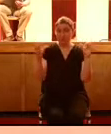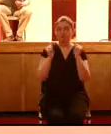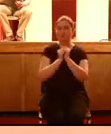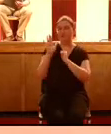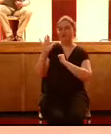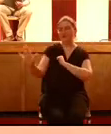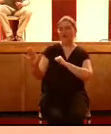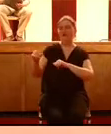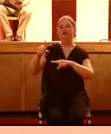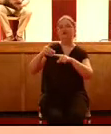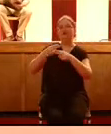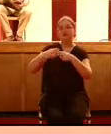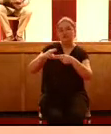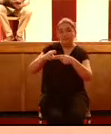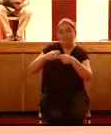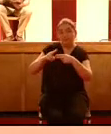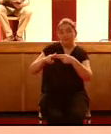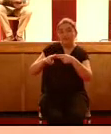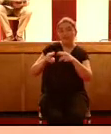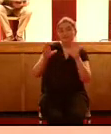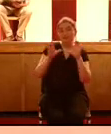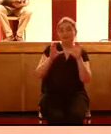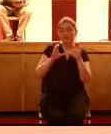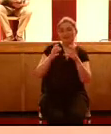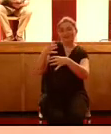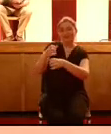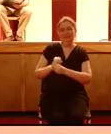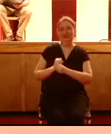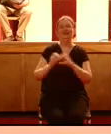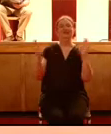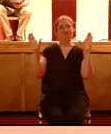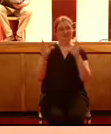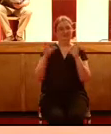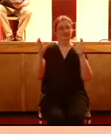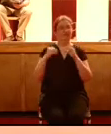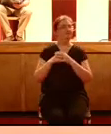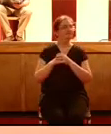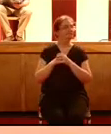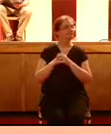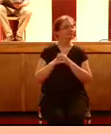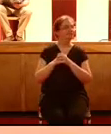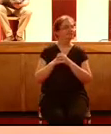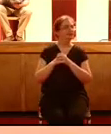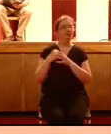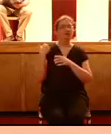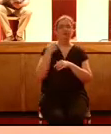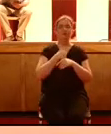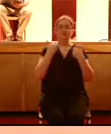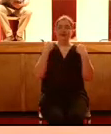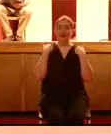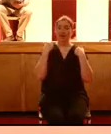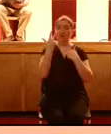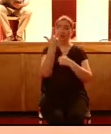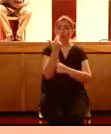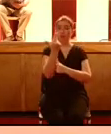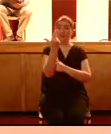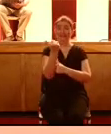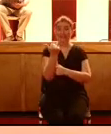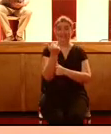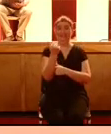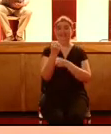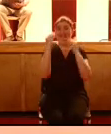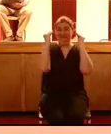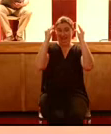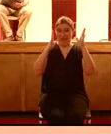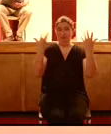temporary certificate to get a professional certificate. Since our new teacher academy, we've had 13 teachers complete, and this data